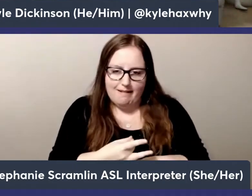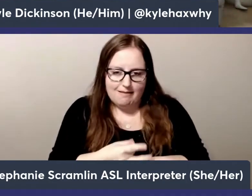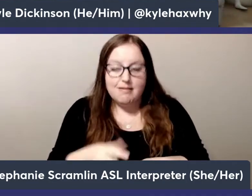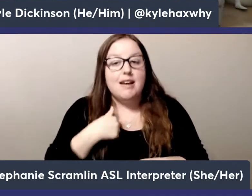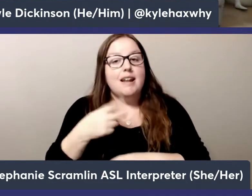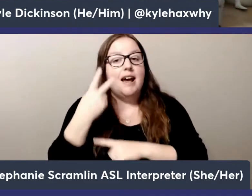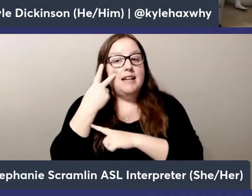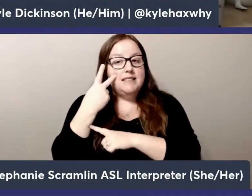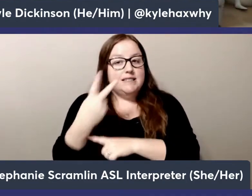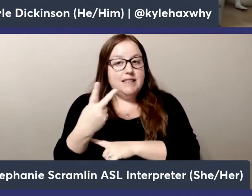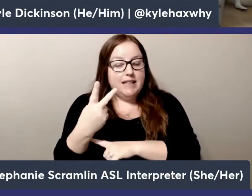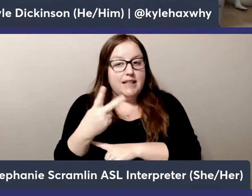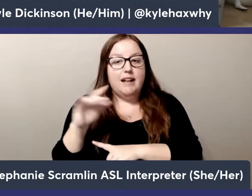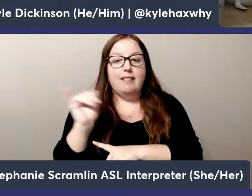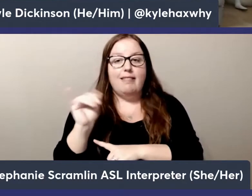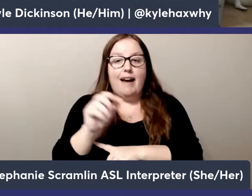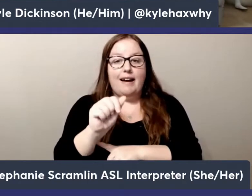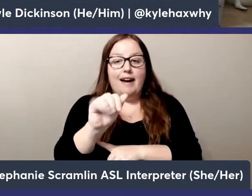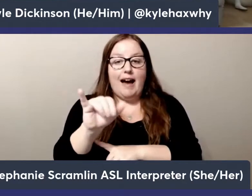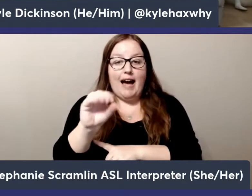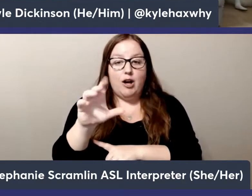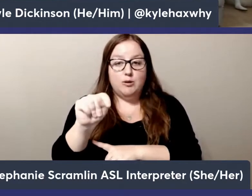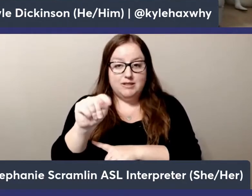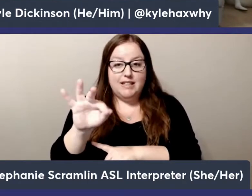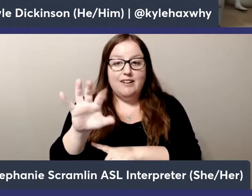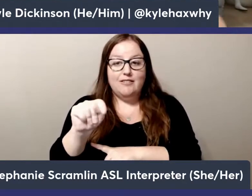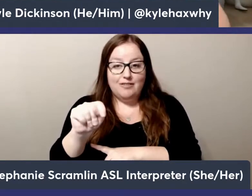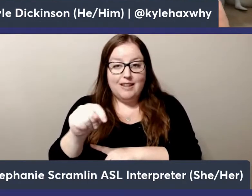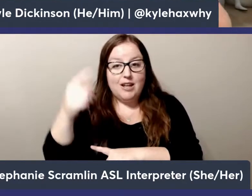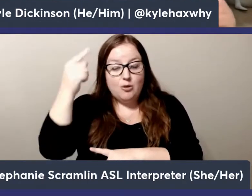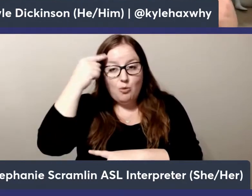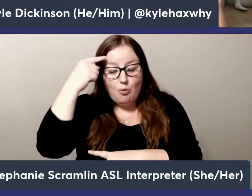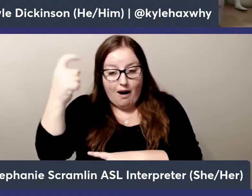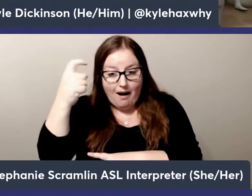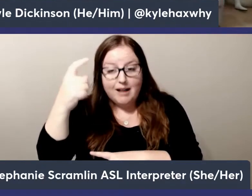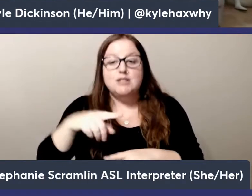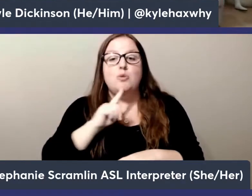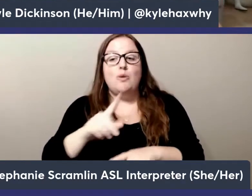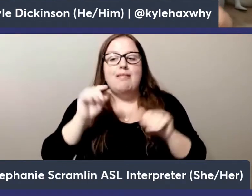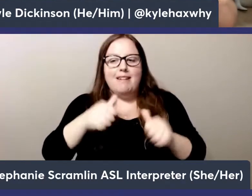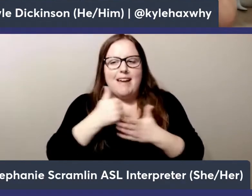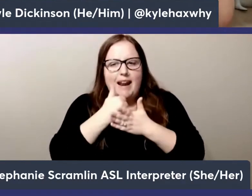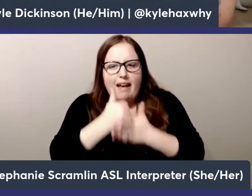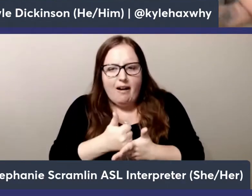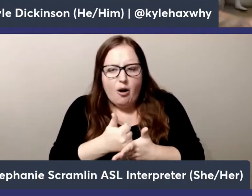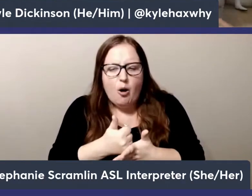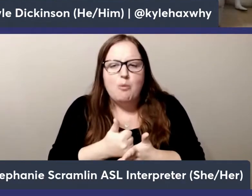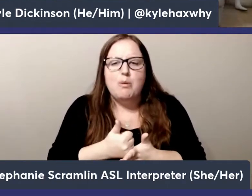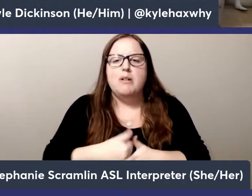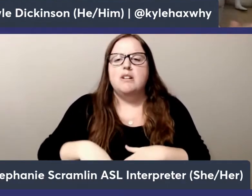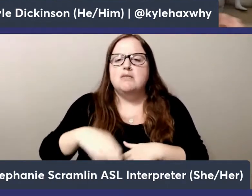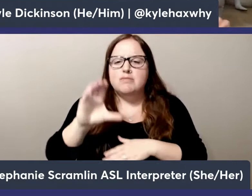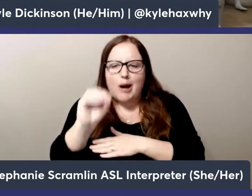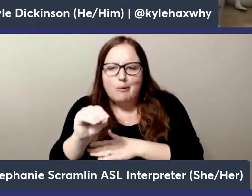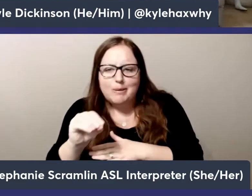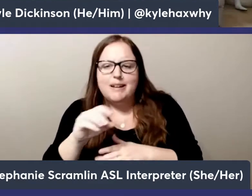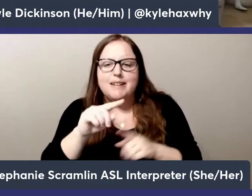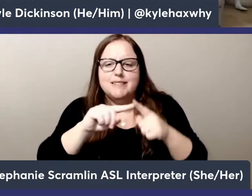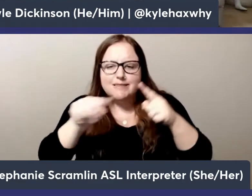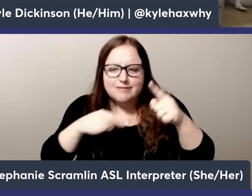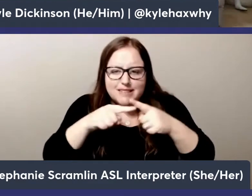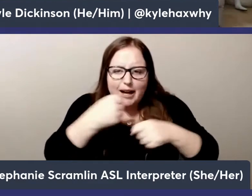see something like IoT FleetWise being able to help automotive manufacturers, maybe even tire makers,